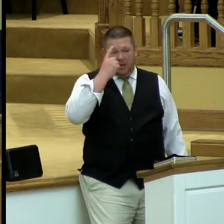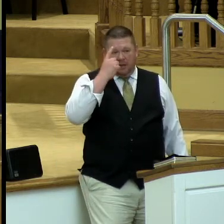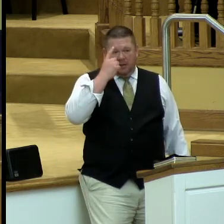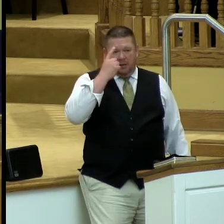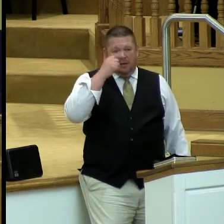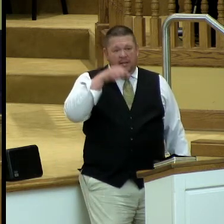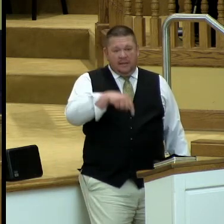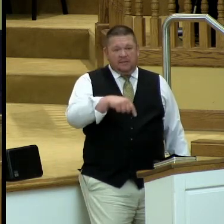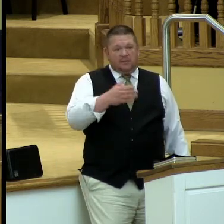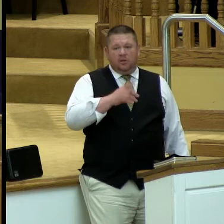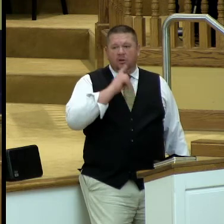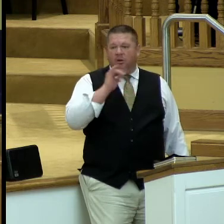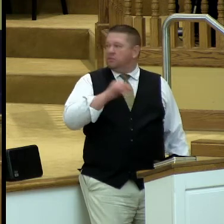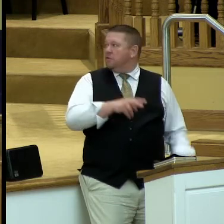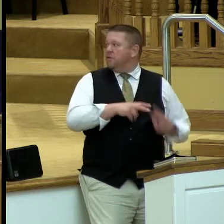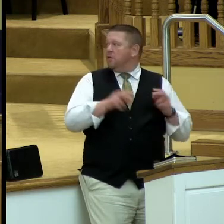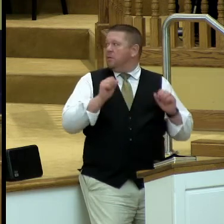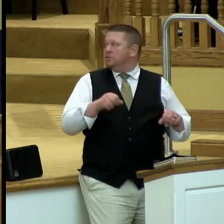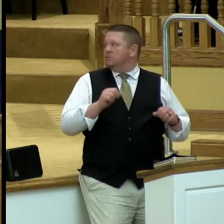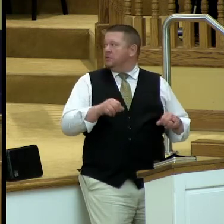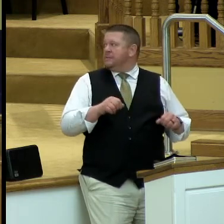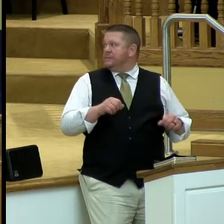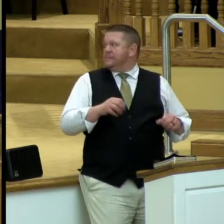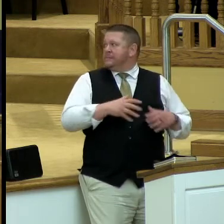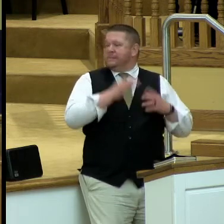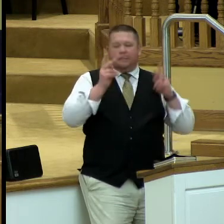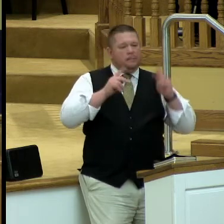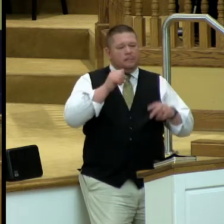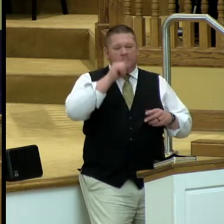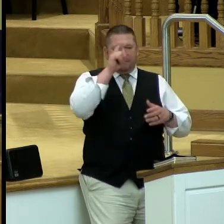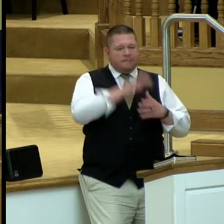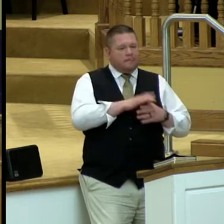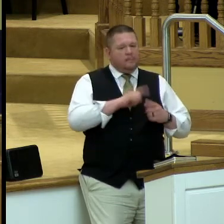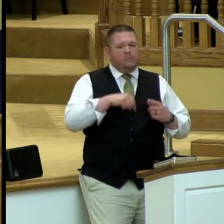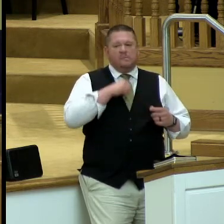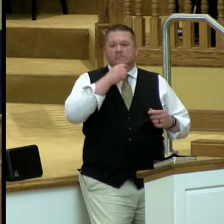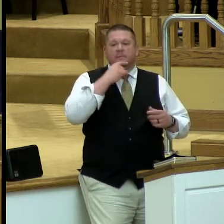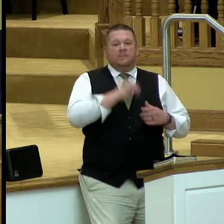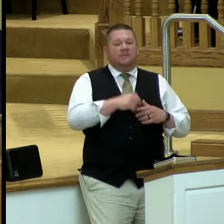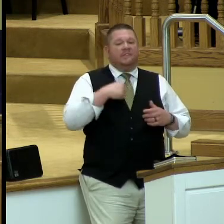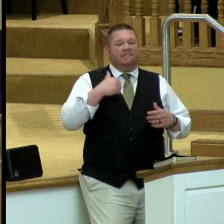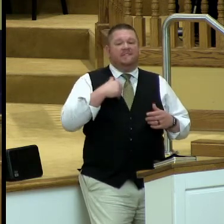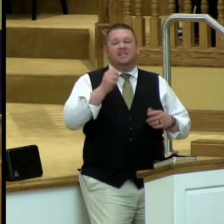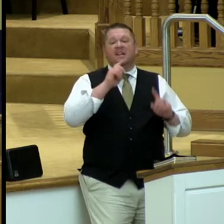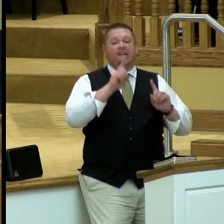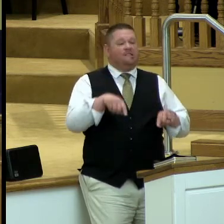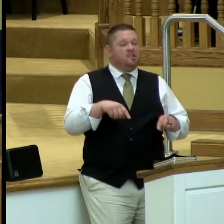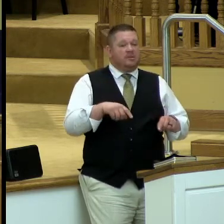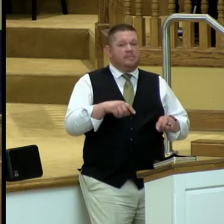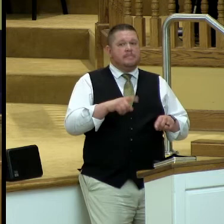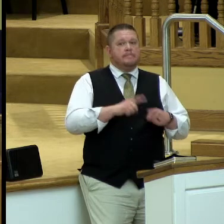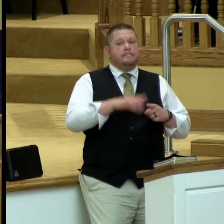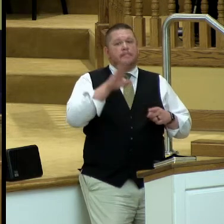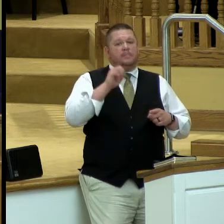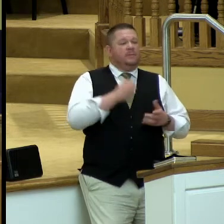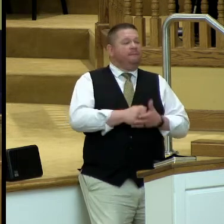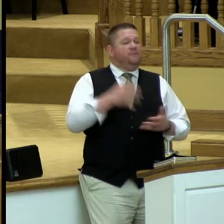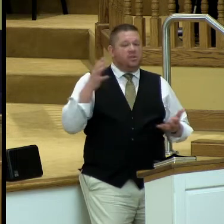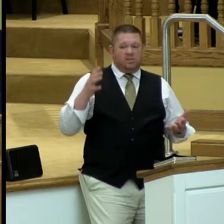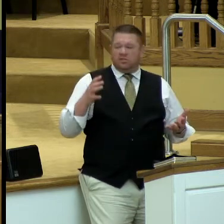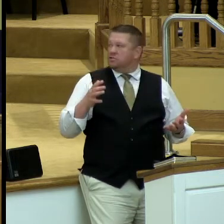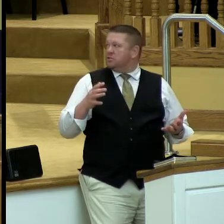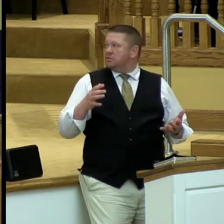Understand, this right here is also very possible. A lot of people don't believe it. Now I'm not saying that I have the answer to being